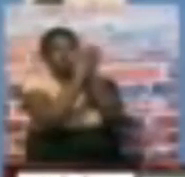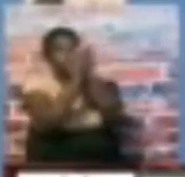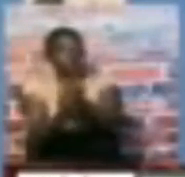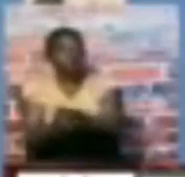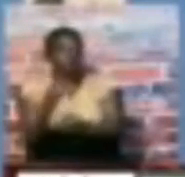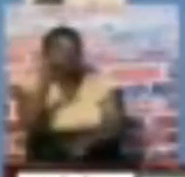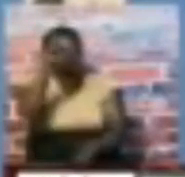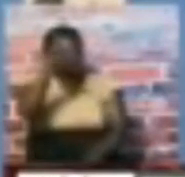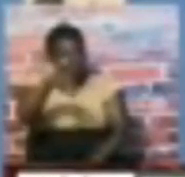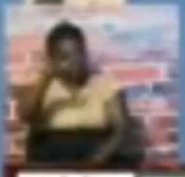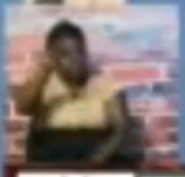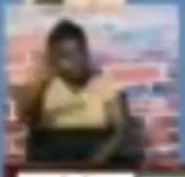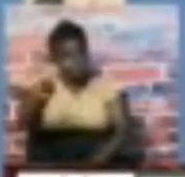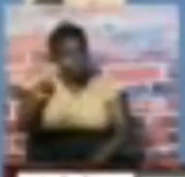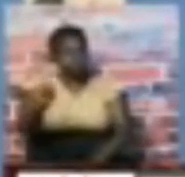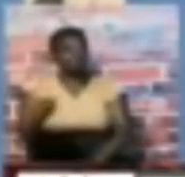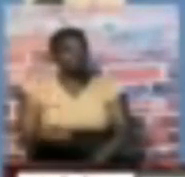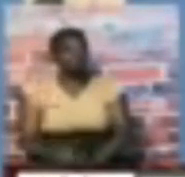Very good.